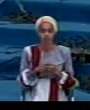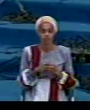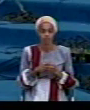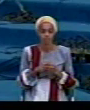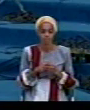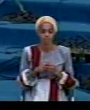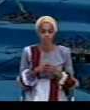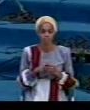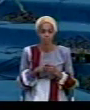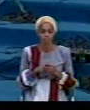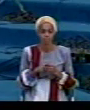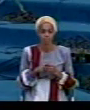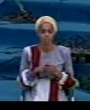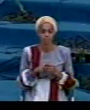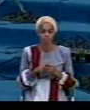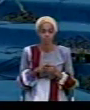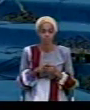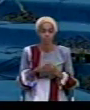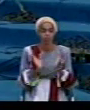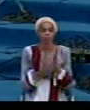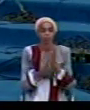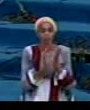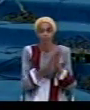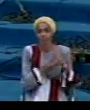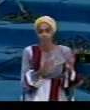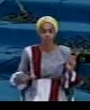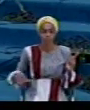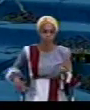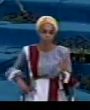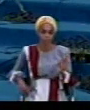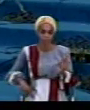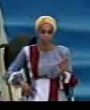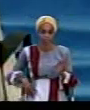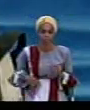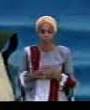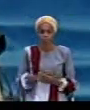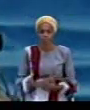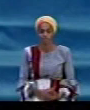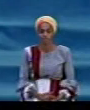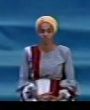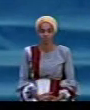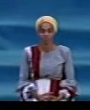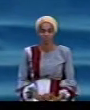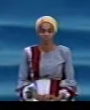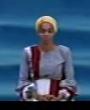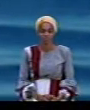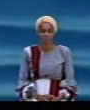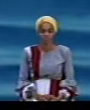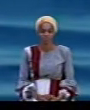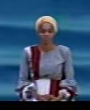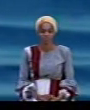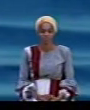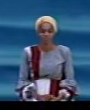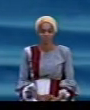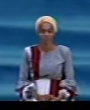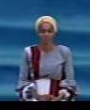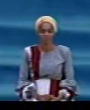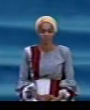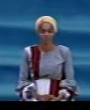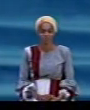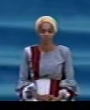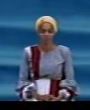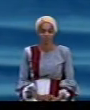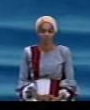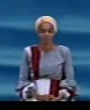testify. Praise the Lord. Mo dupe lowo Olorun ni akoko fun igba lokan mi ni ati bi osu bi